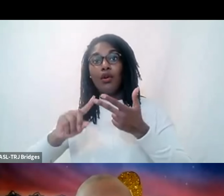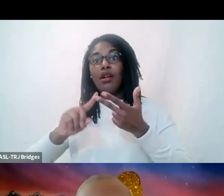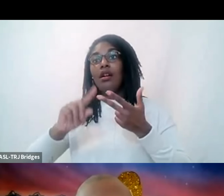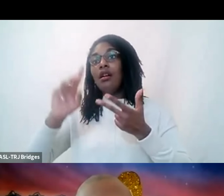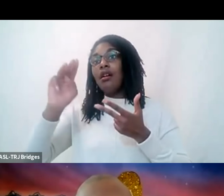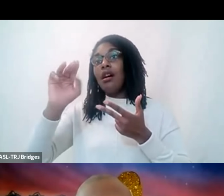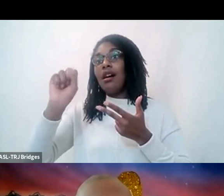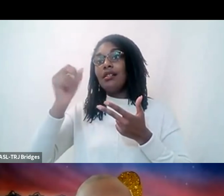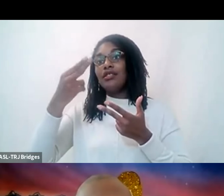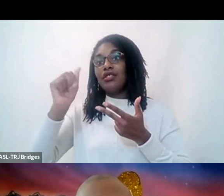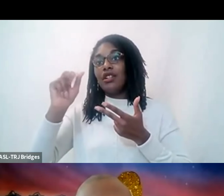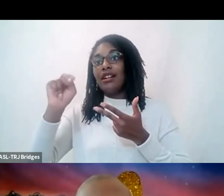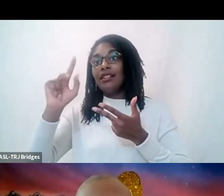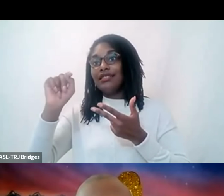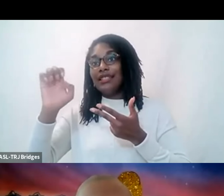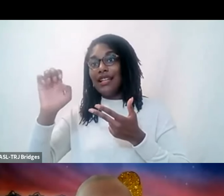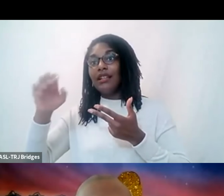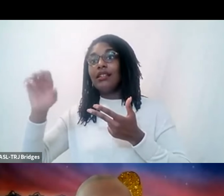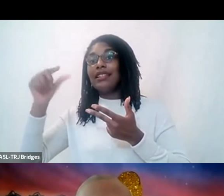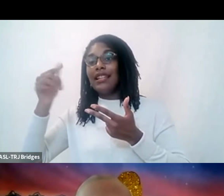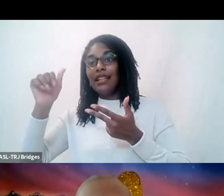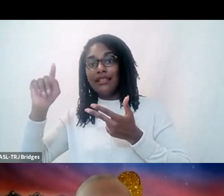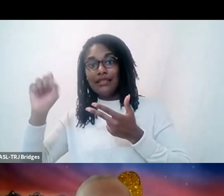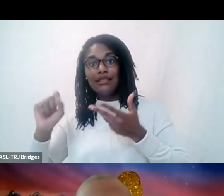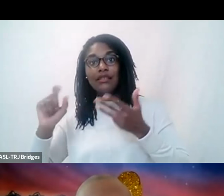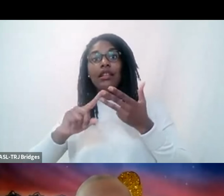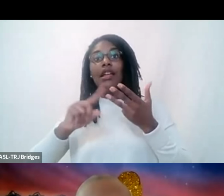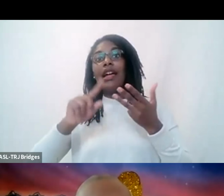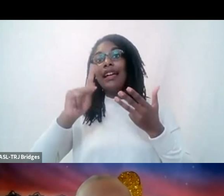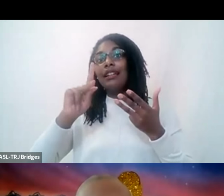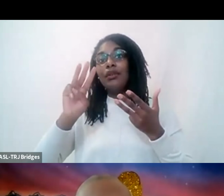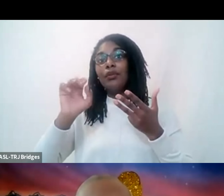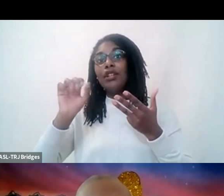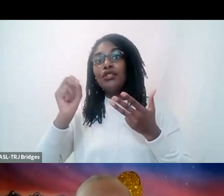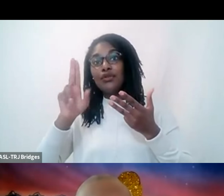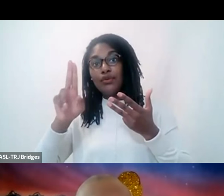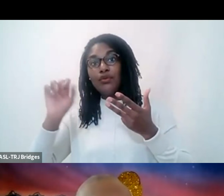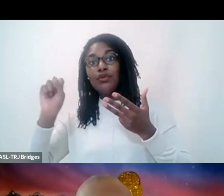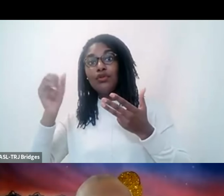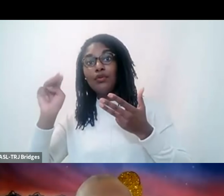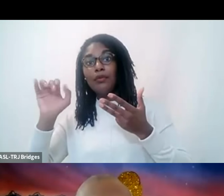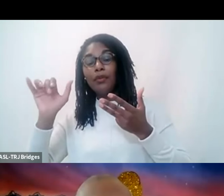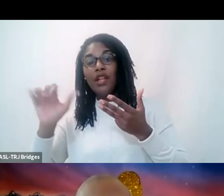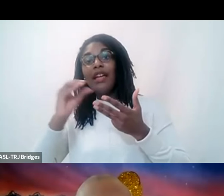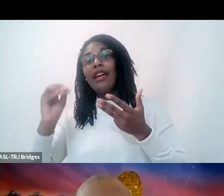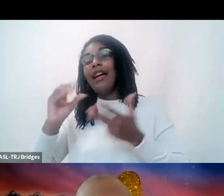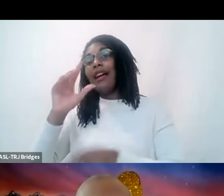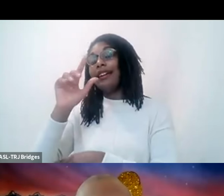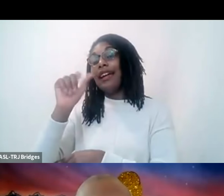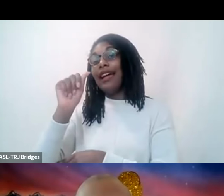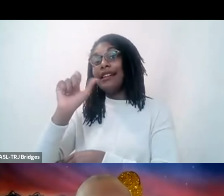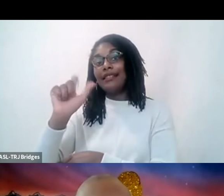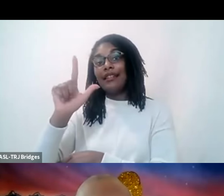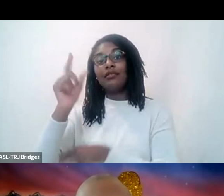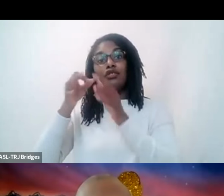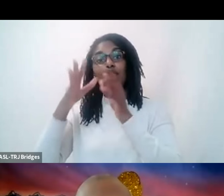Zumbri, Kwiku Zumbri, for being here tonight, and to the ASL interpreters, Tiffany Jackson and